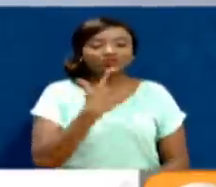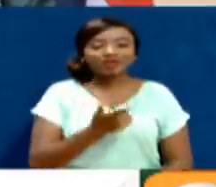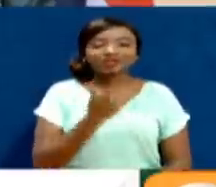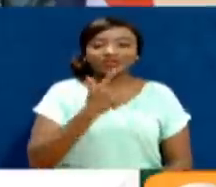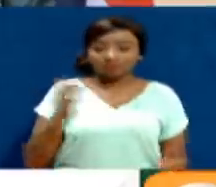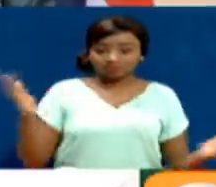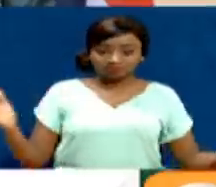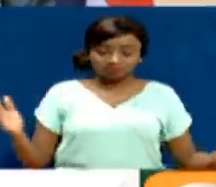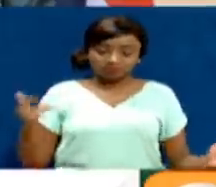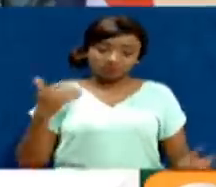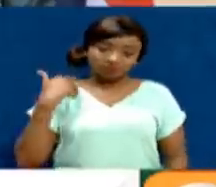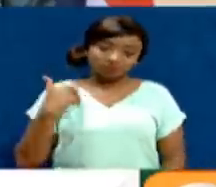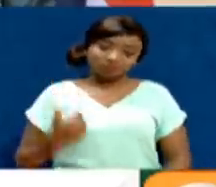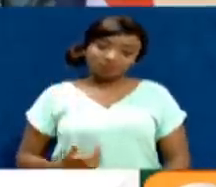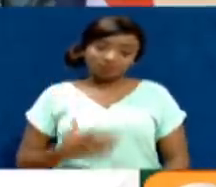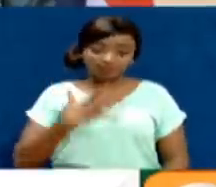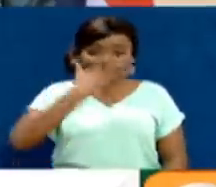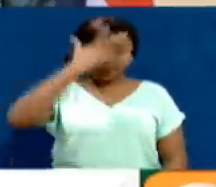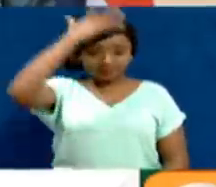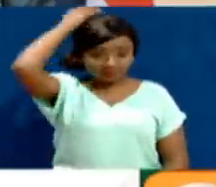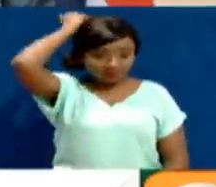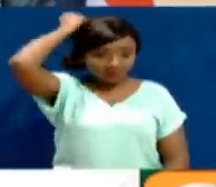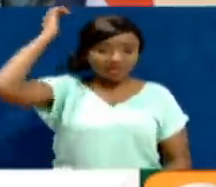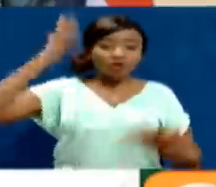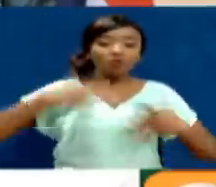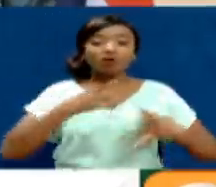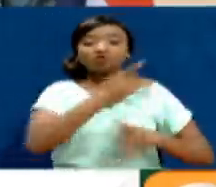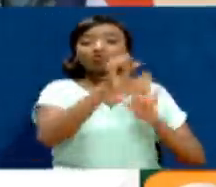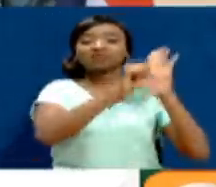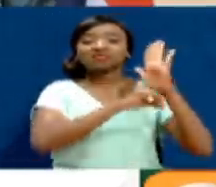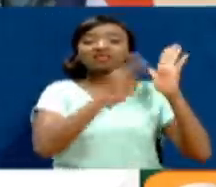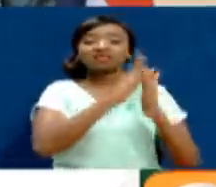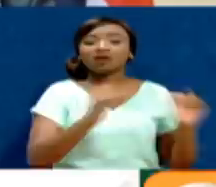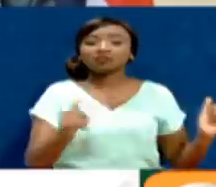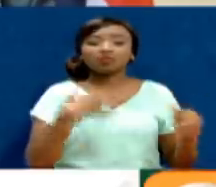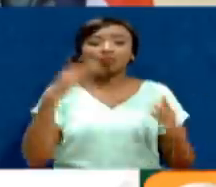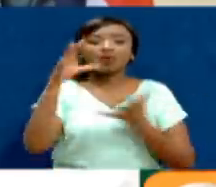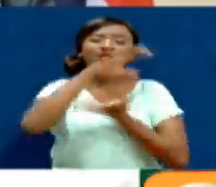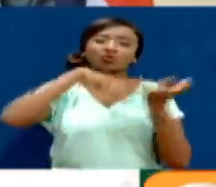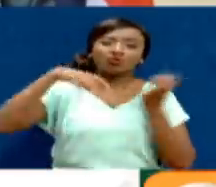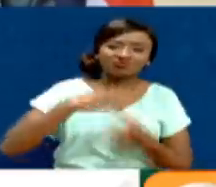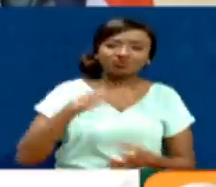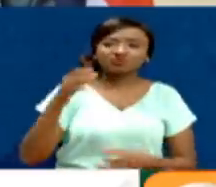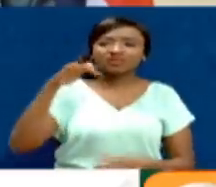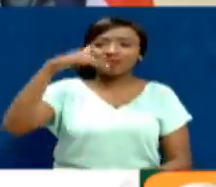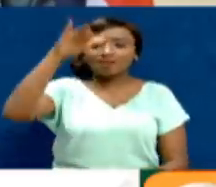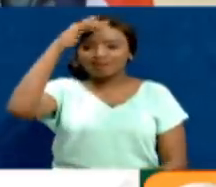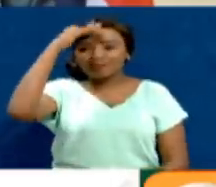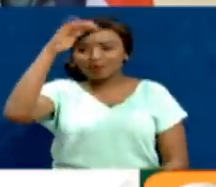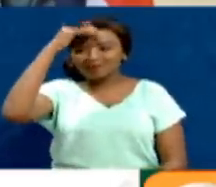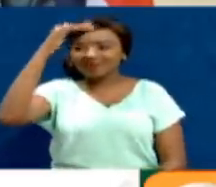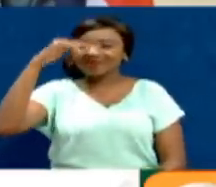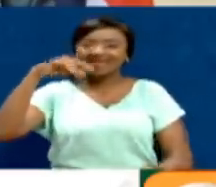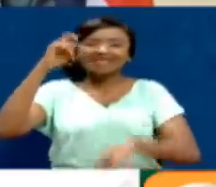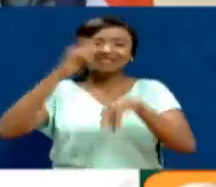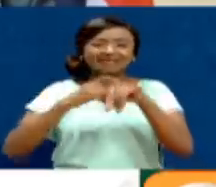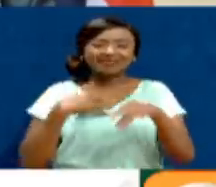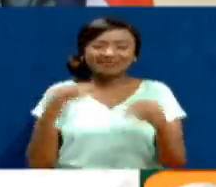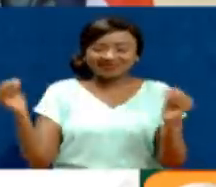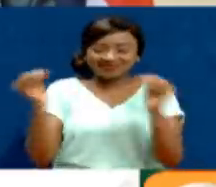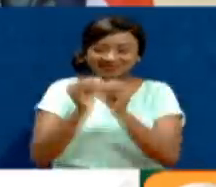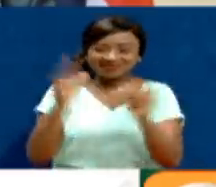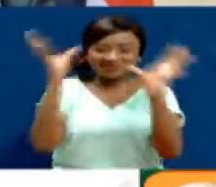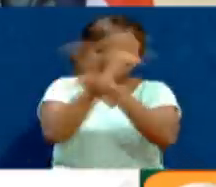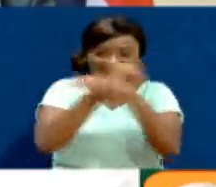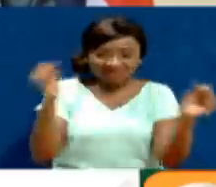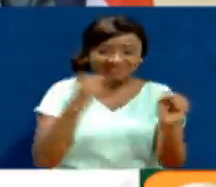I was not sober. How I went to a state house, what in the confused, na pombe, Kwanza. By the time I was meeting the president for